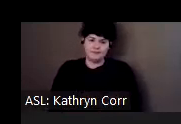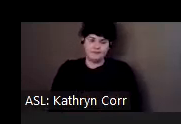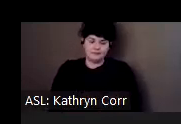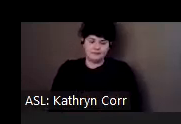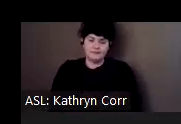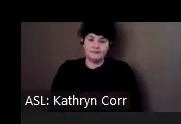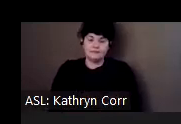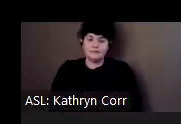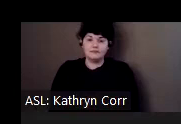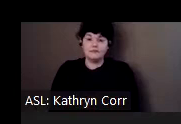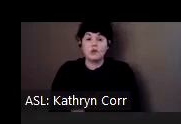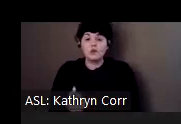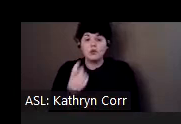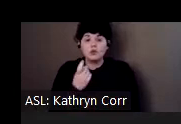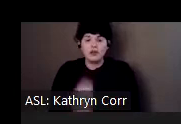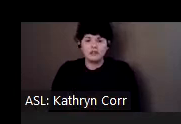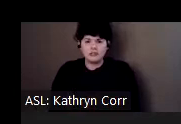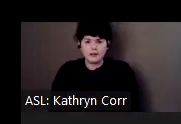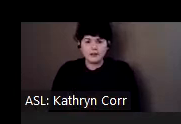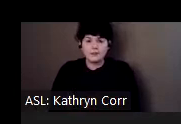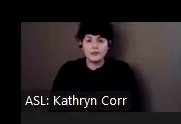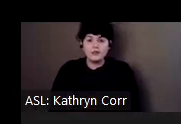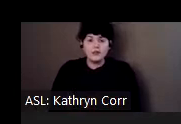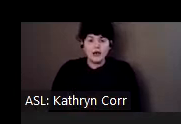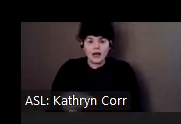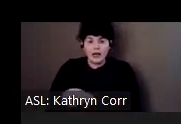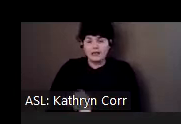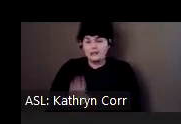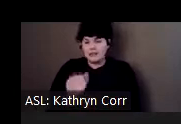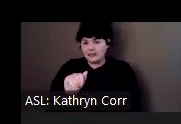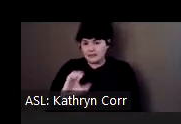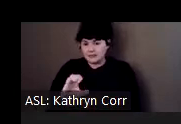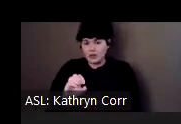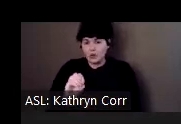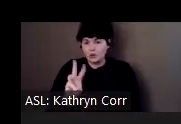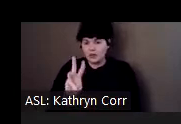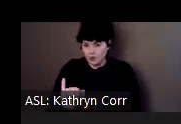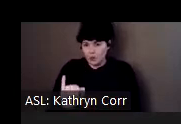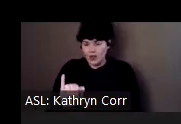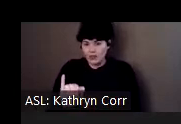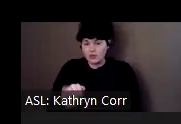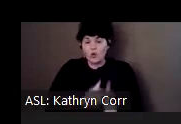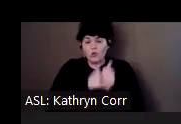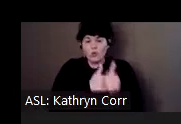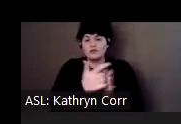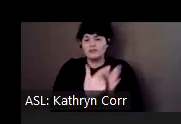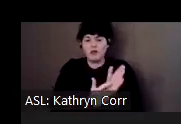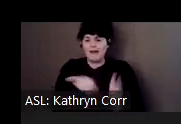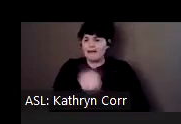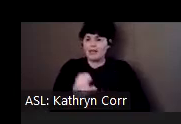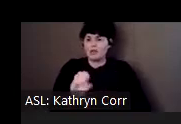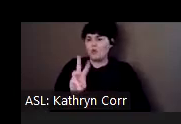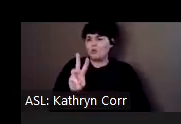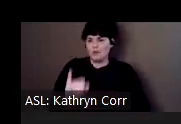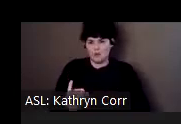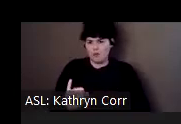There's a question about high BAC OWIs. Under this law, an OWI is a OWI.